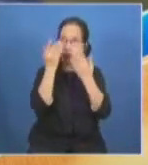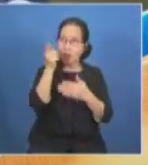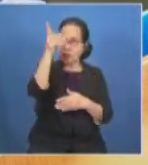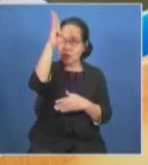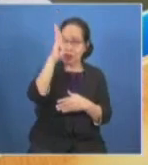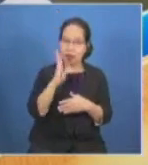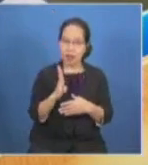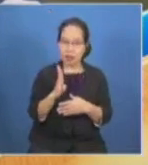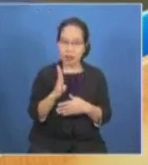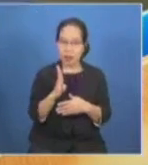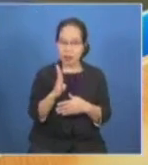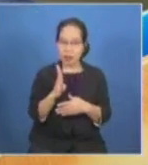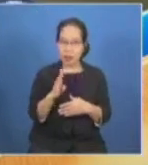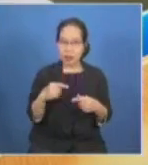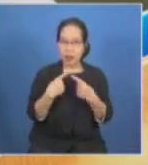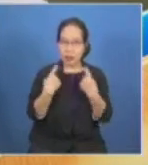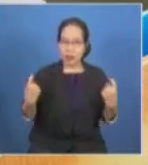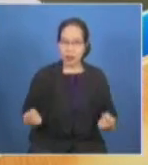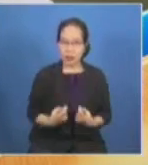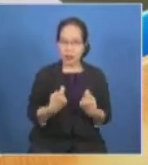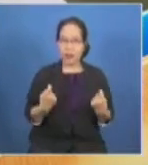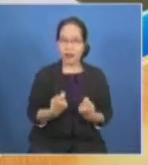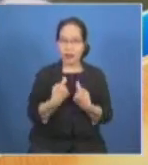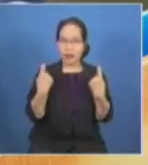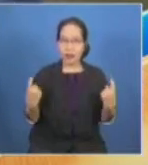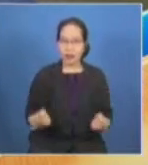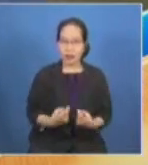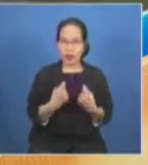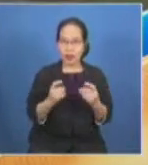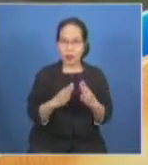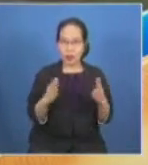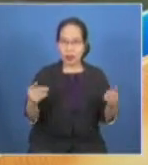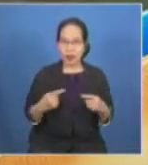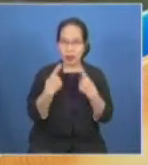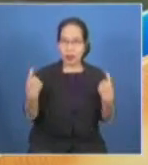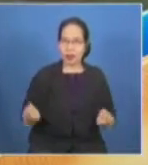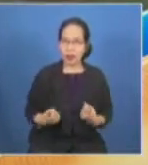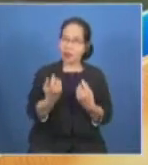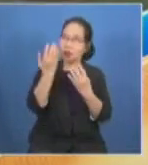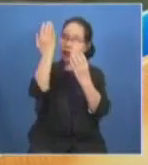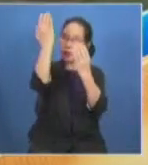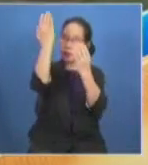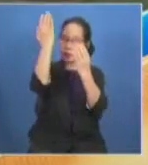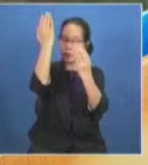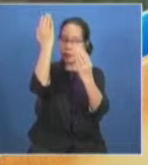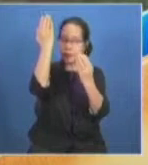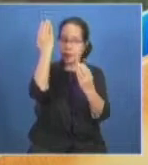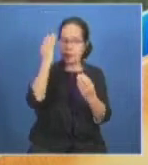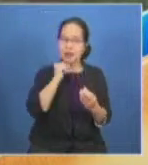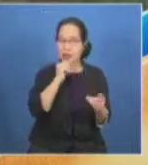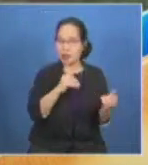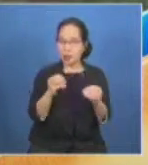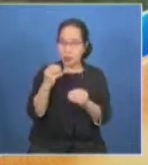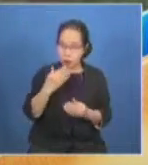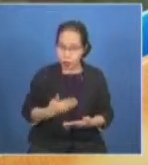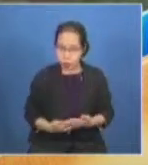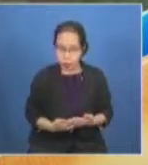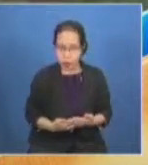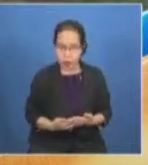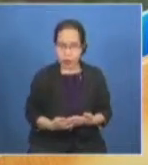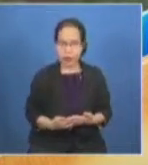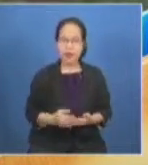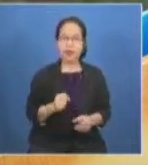Him, it's a big sin before God that we are not doing the